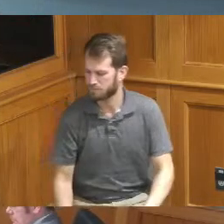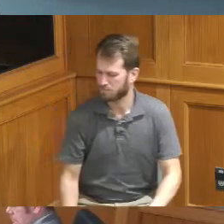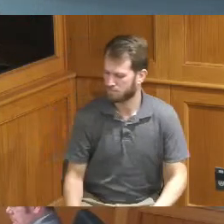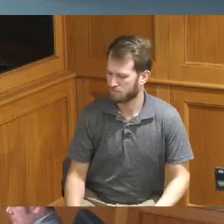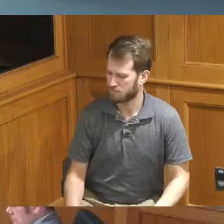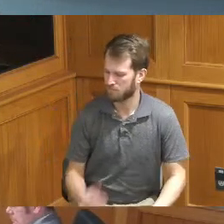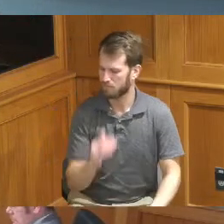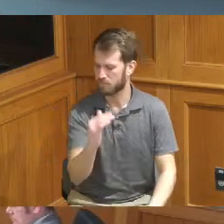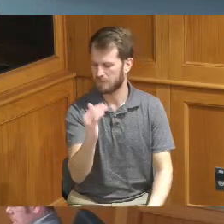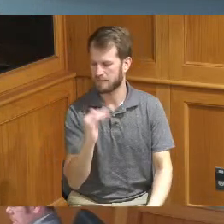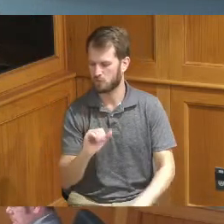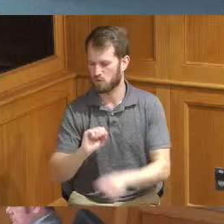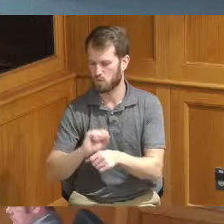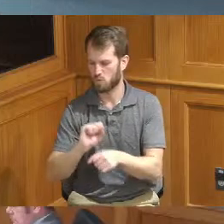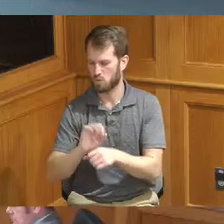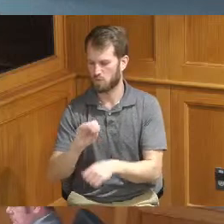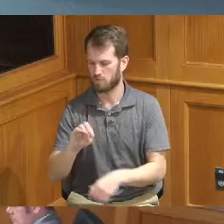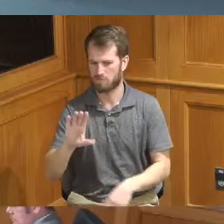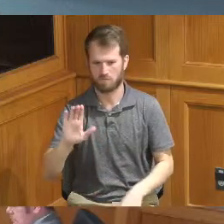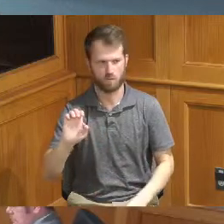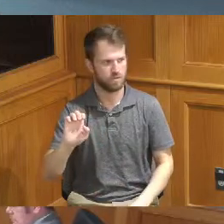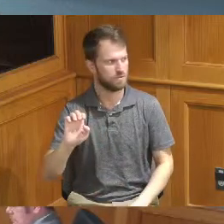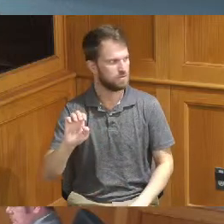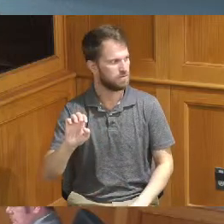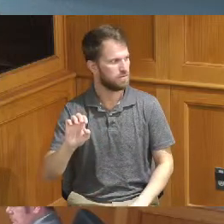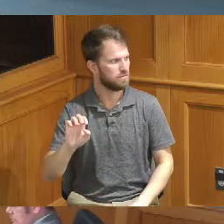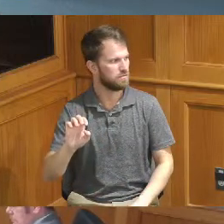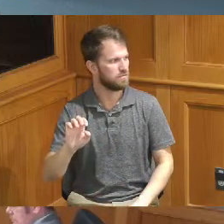now we go to workforce, and let's